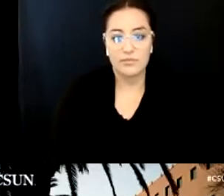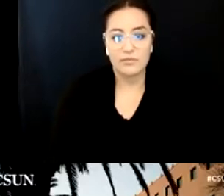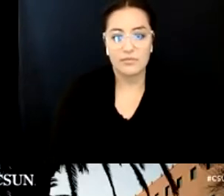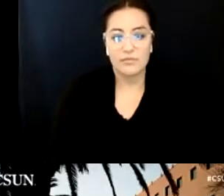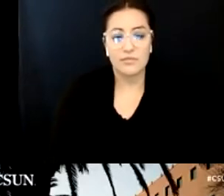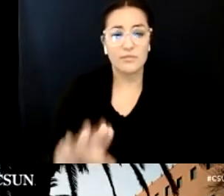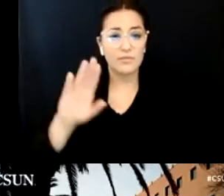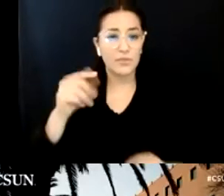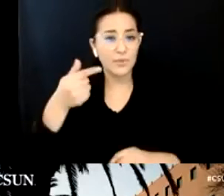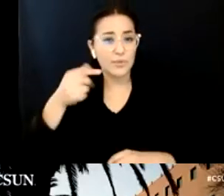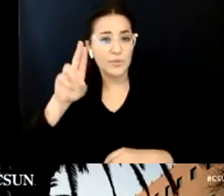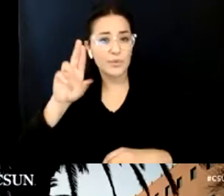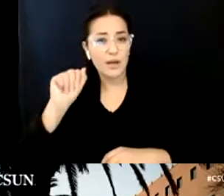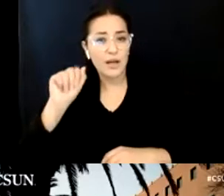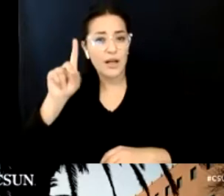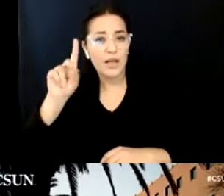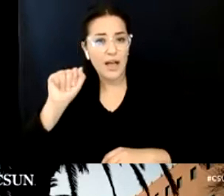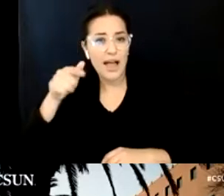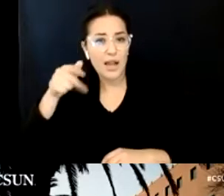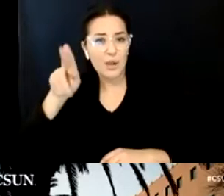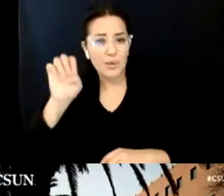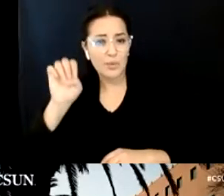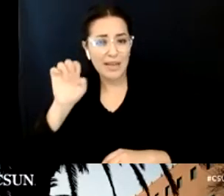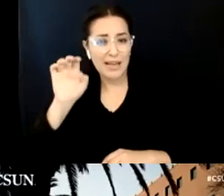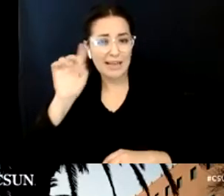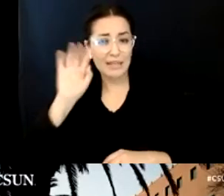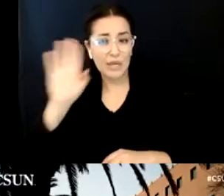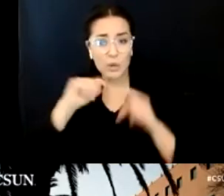Guadalupe, your team was going to do